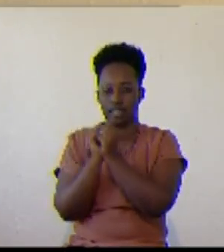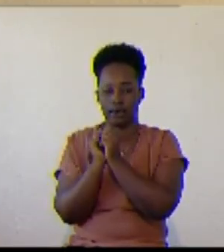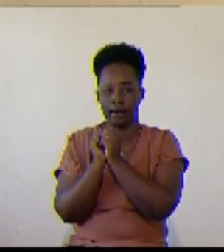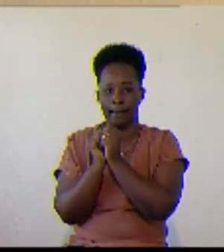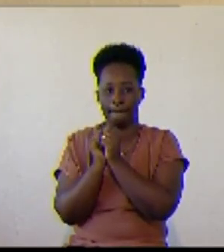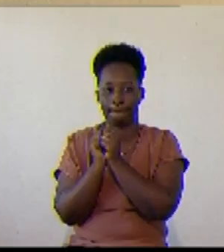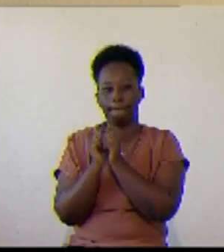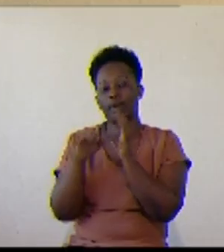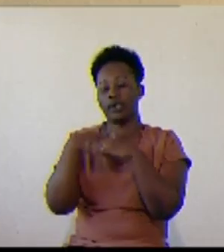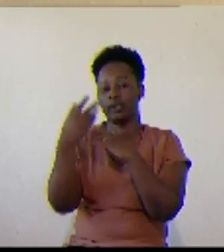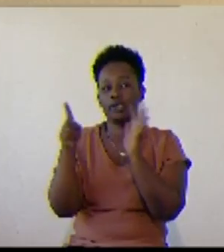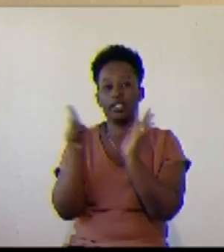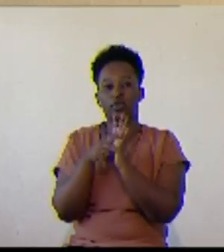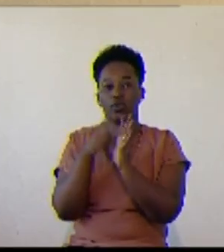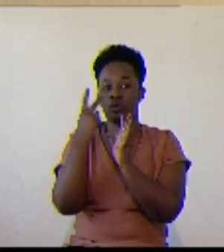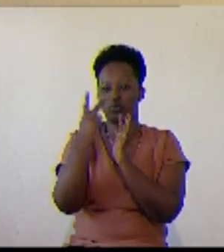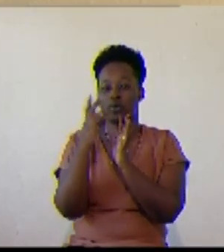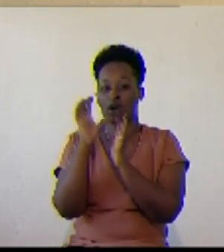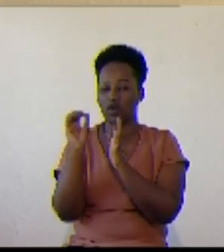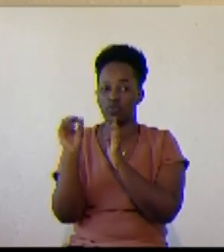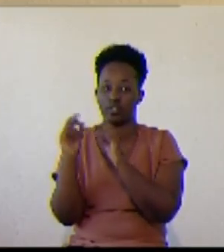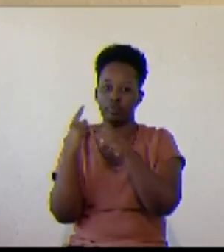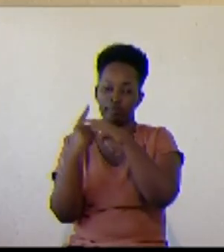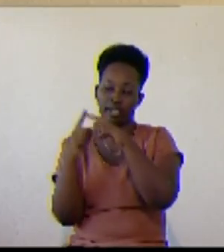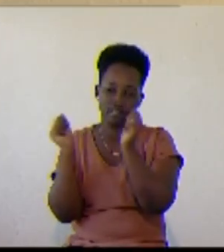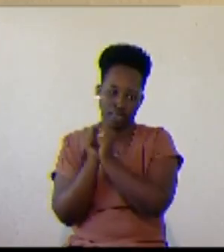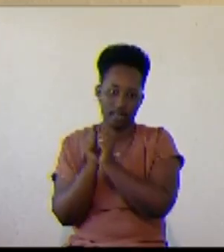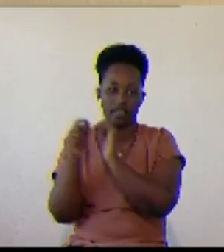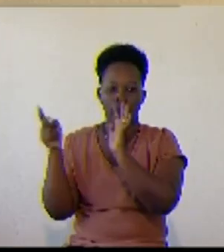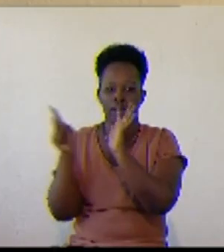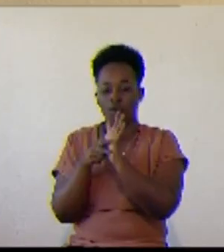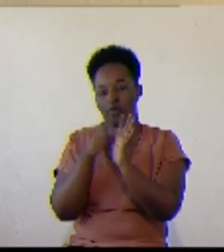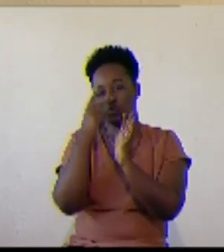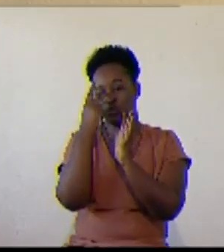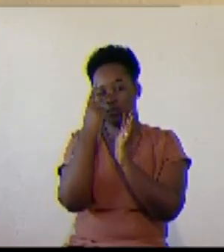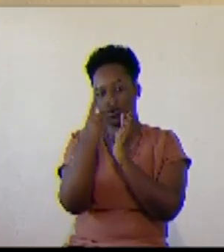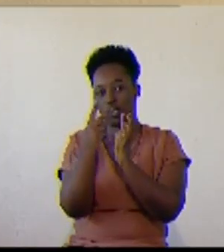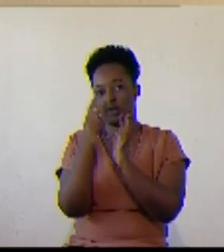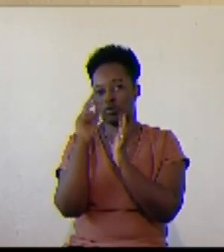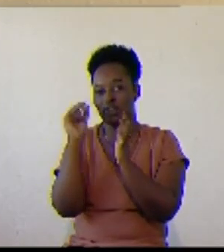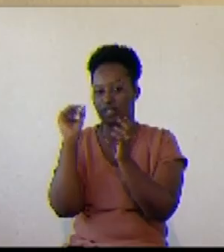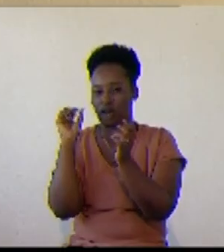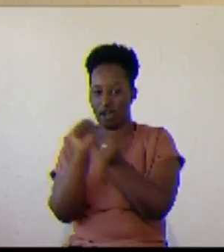10. And this gives you 200 plus 10, which finally gives